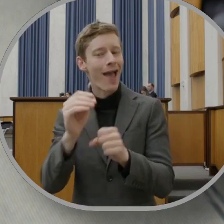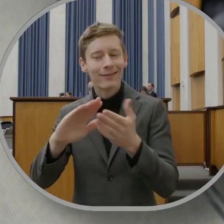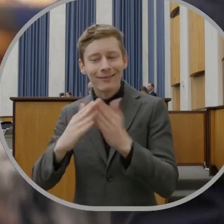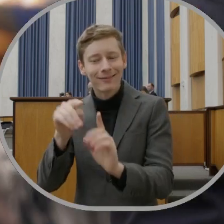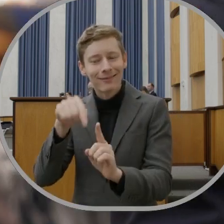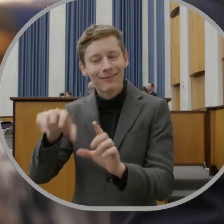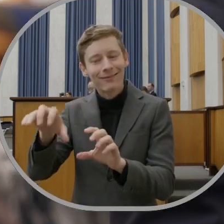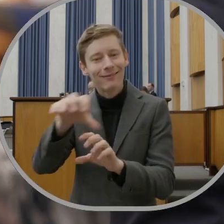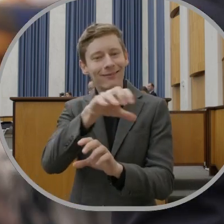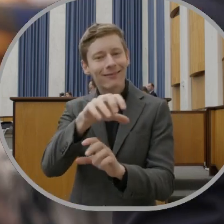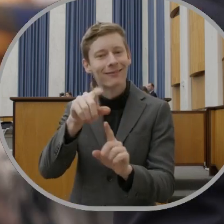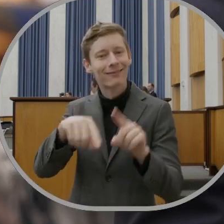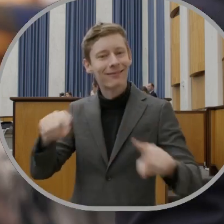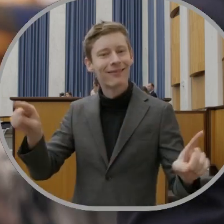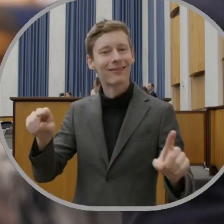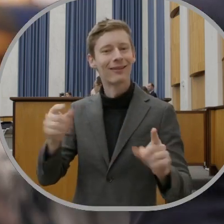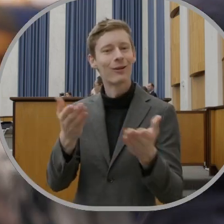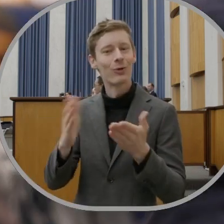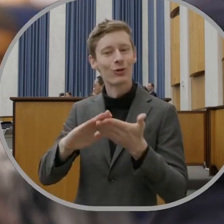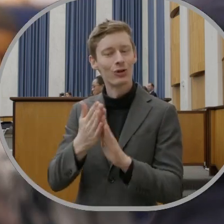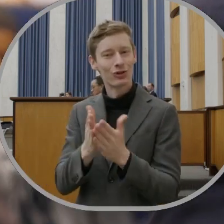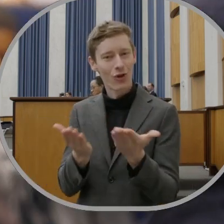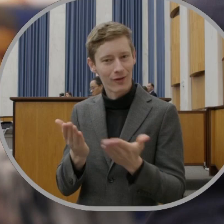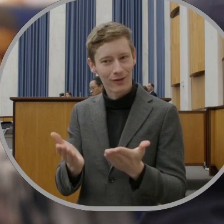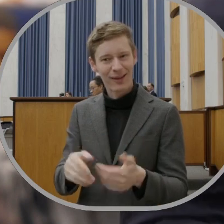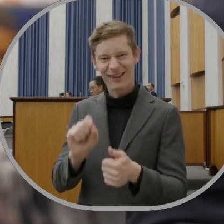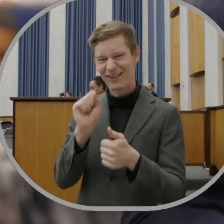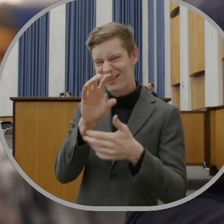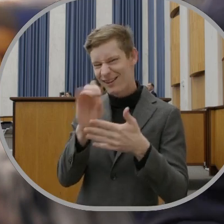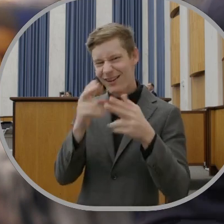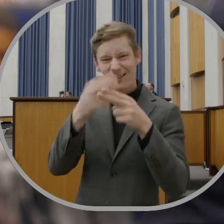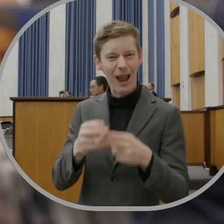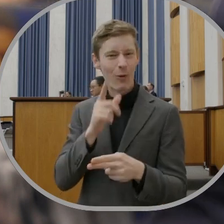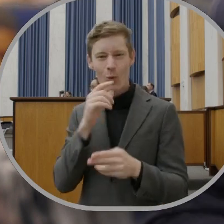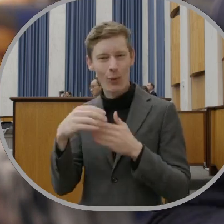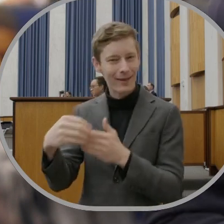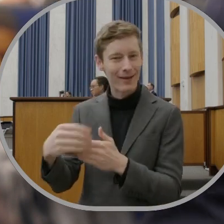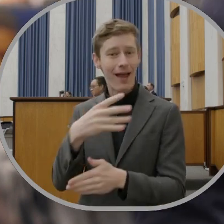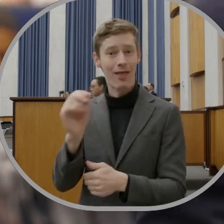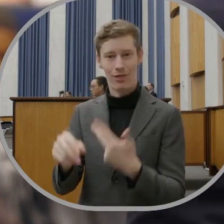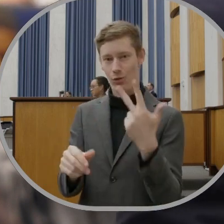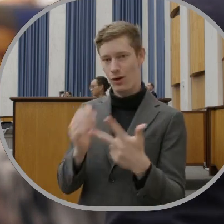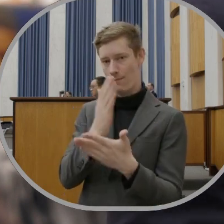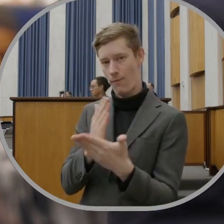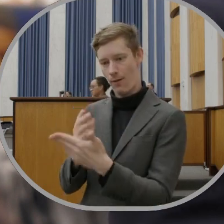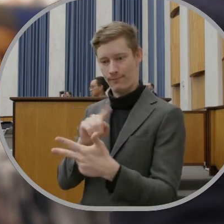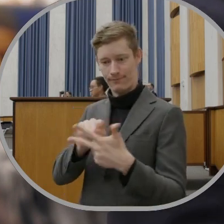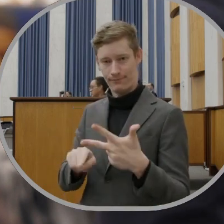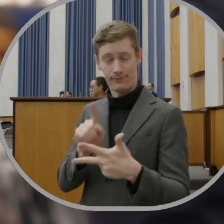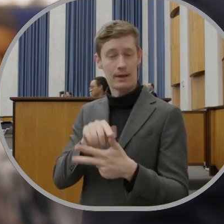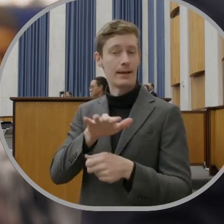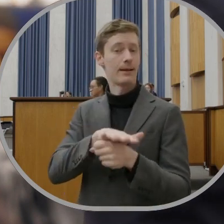under the leadership of DCAO Tracy DeShazer and emphasize three components, beginning with